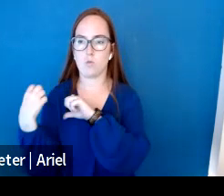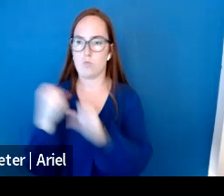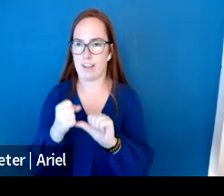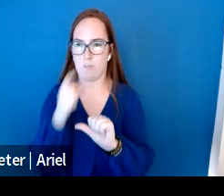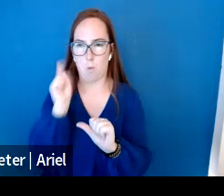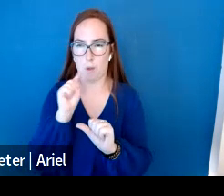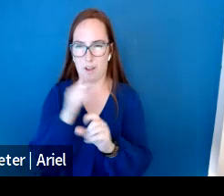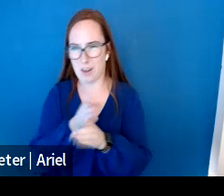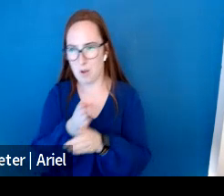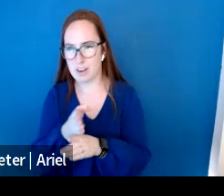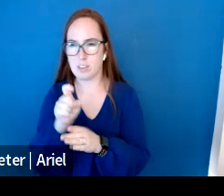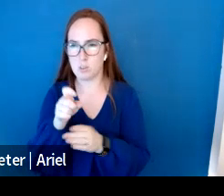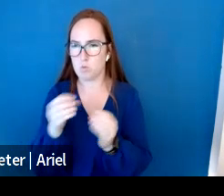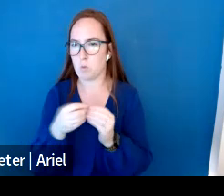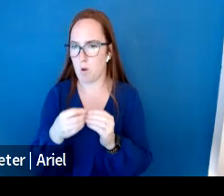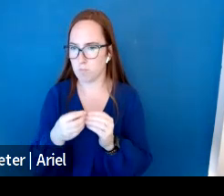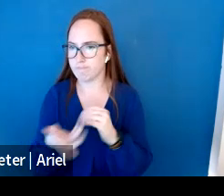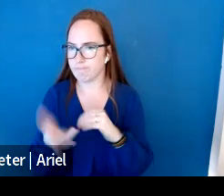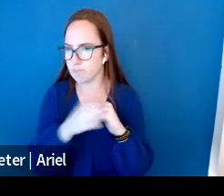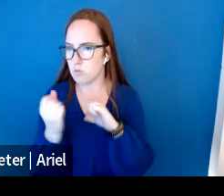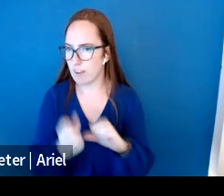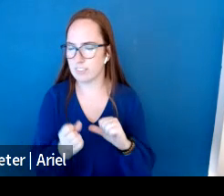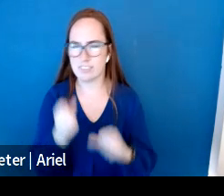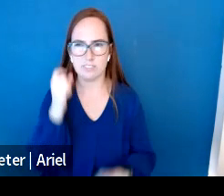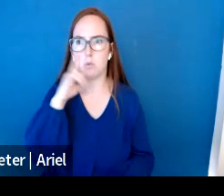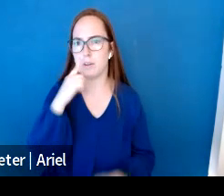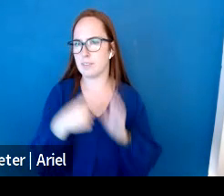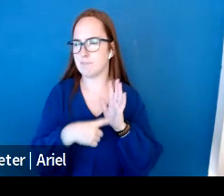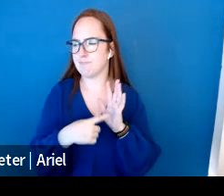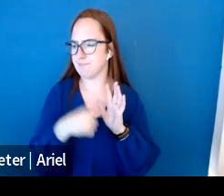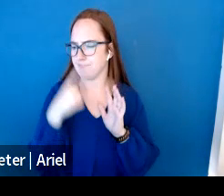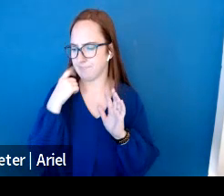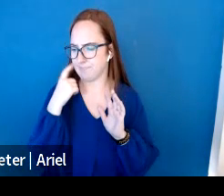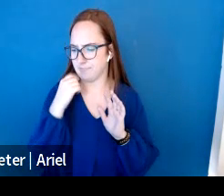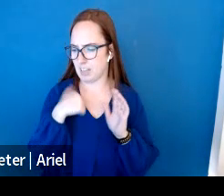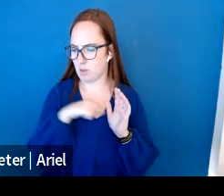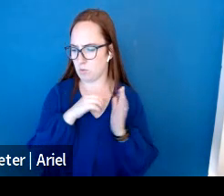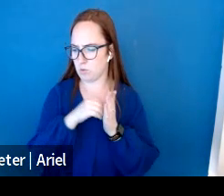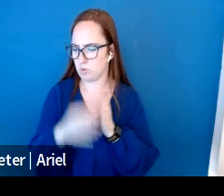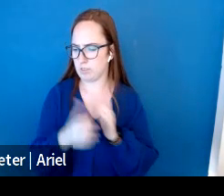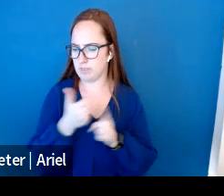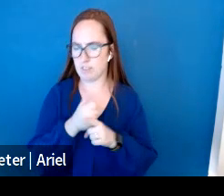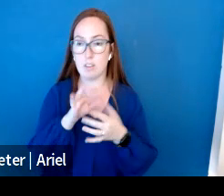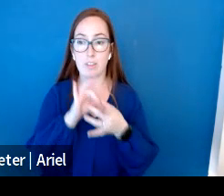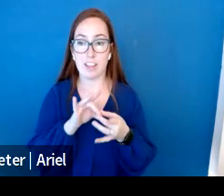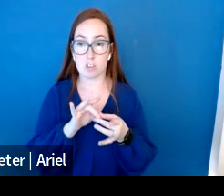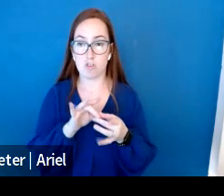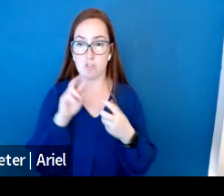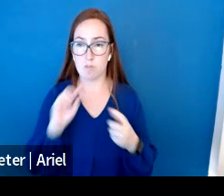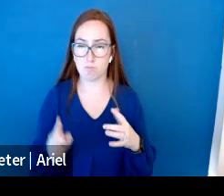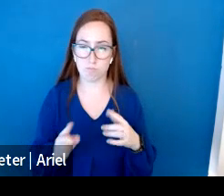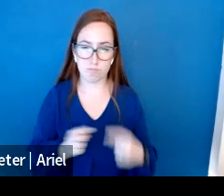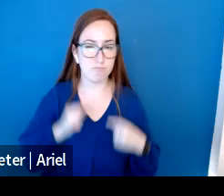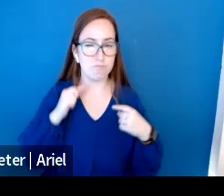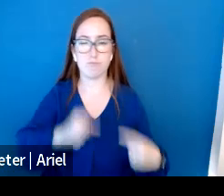areas. So if we had, I believe our student had issues with, had challenges in relationships,